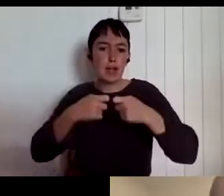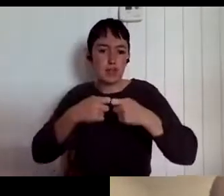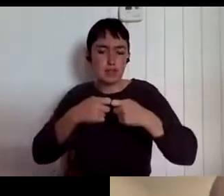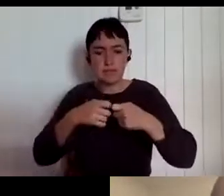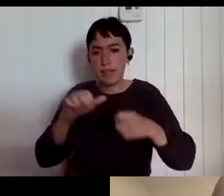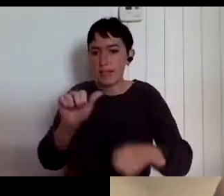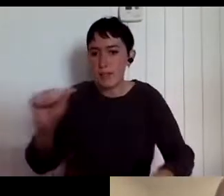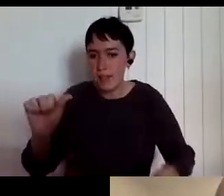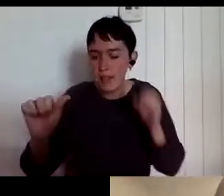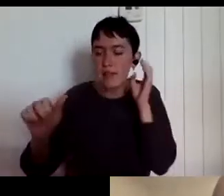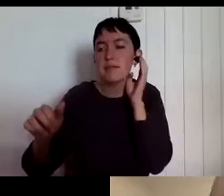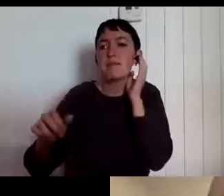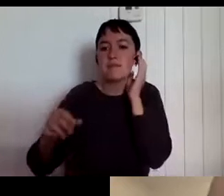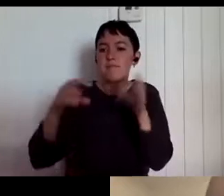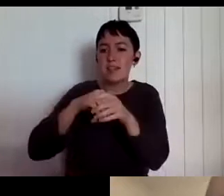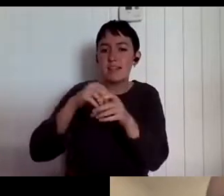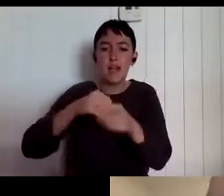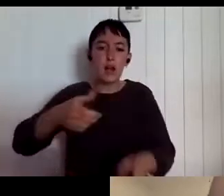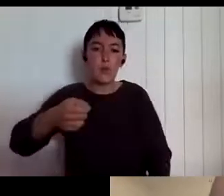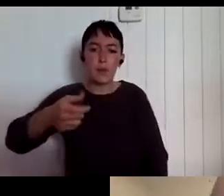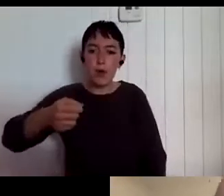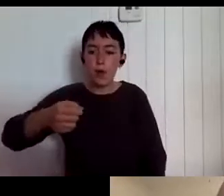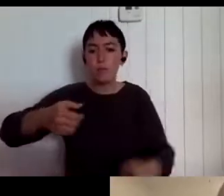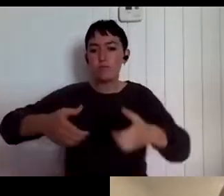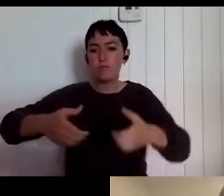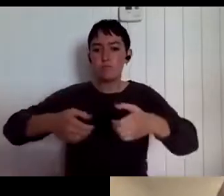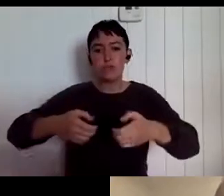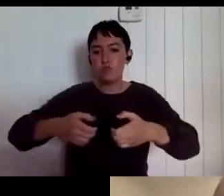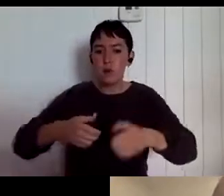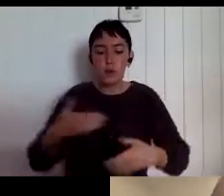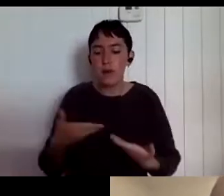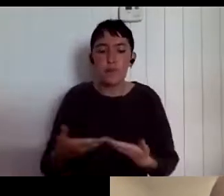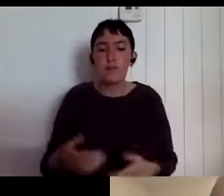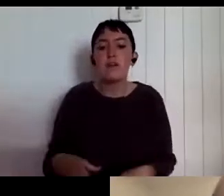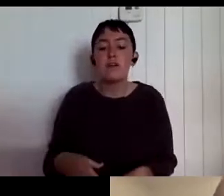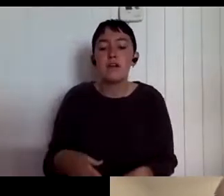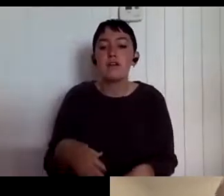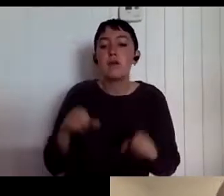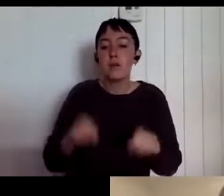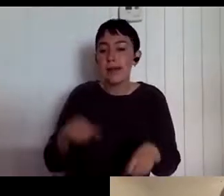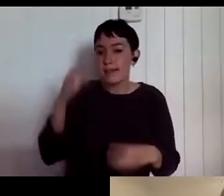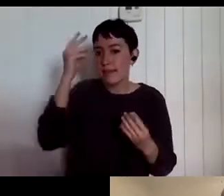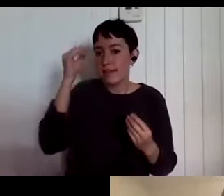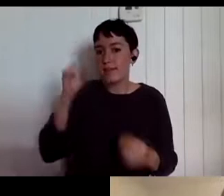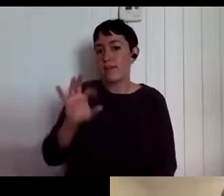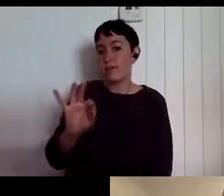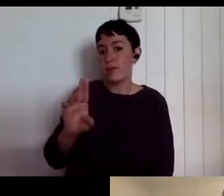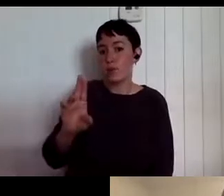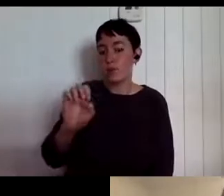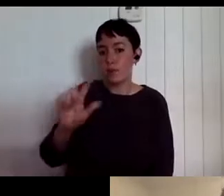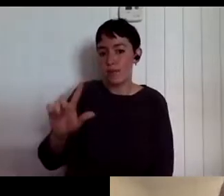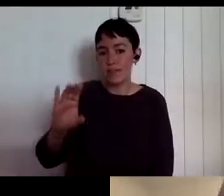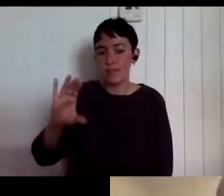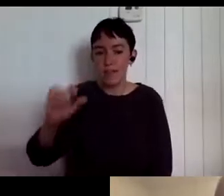inside of your, you know, your remote control or controller or anything like that. You can think of a fuel cell as kind of a battery that has a